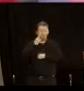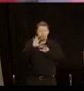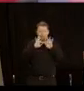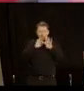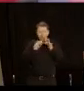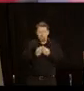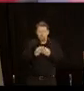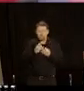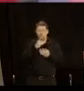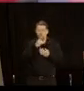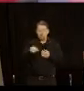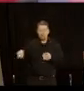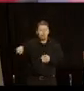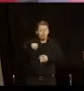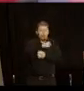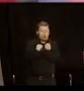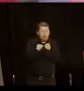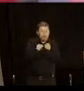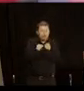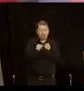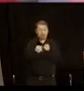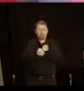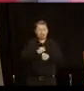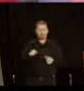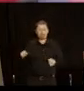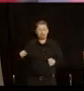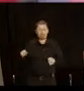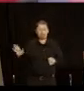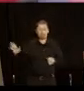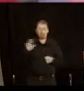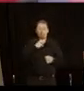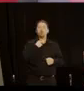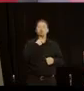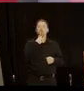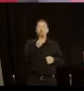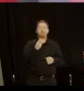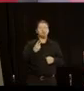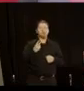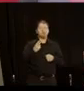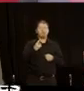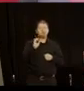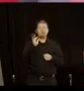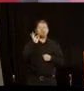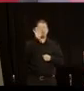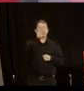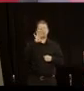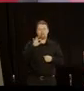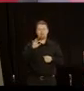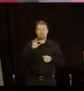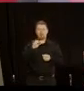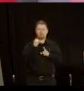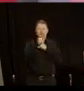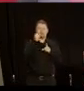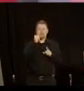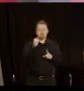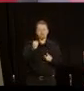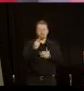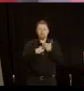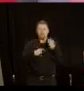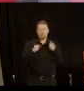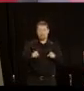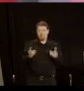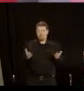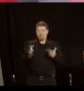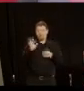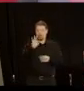loved ones so that you guys can have a voice in all that happens in the state of Florida. Just thank you so much for being here and for